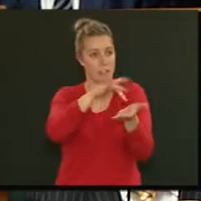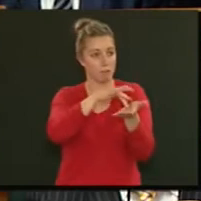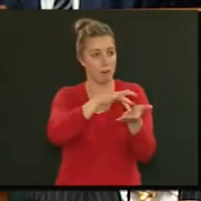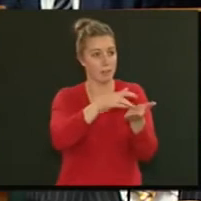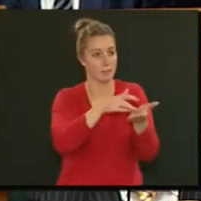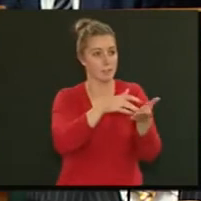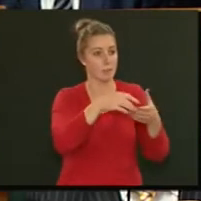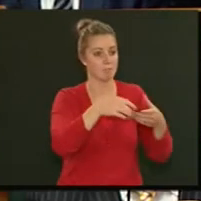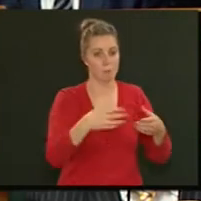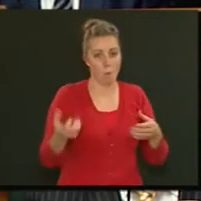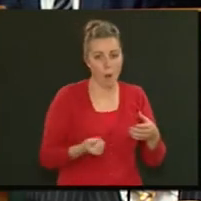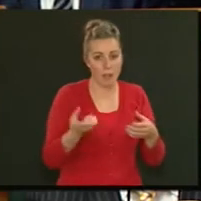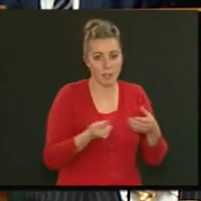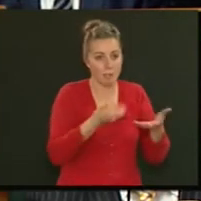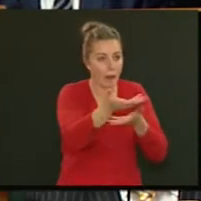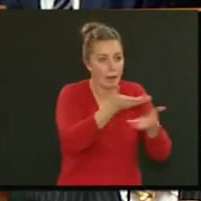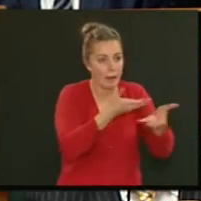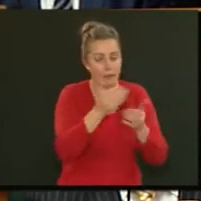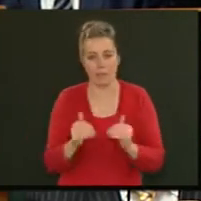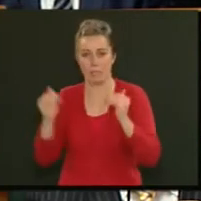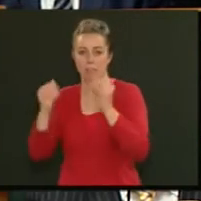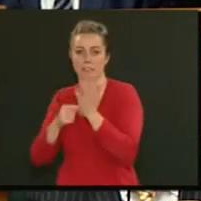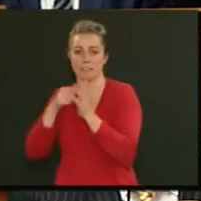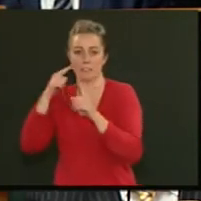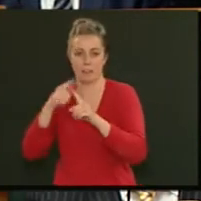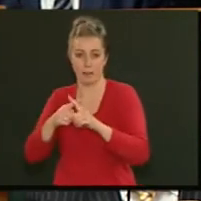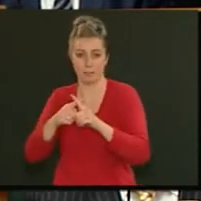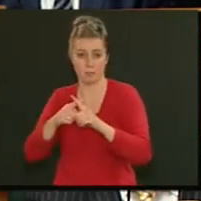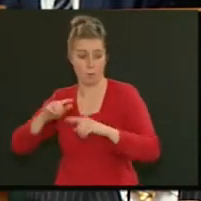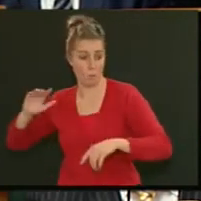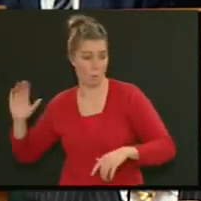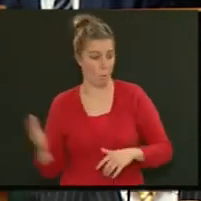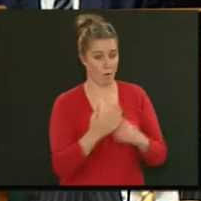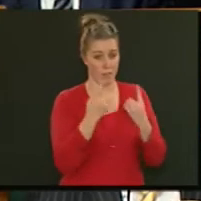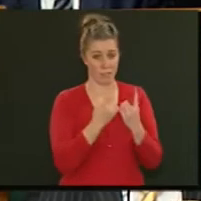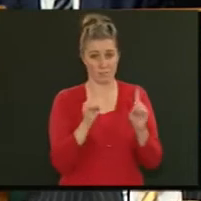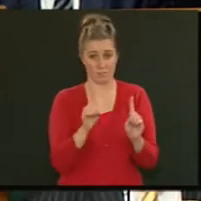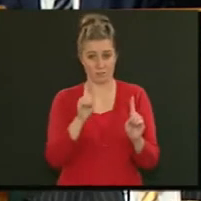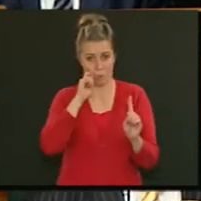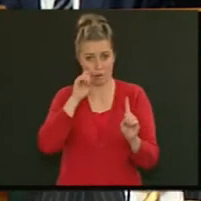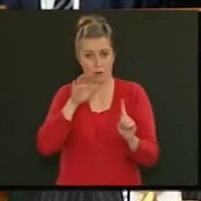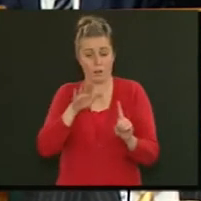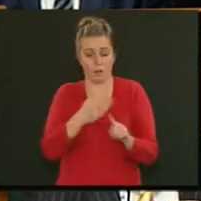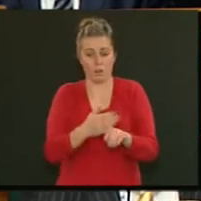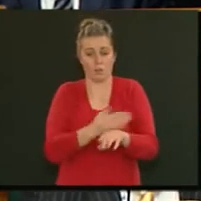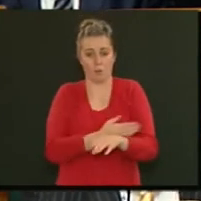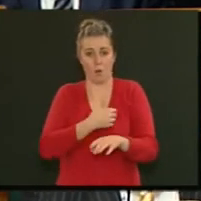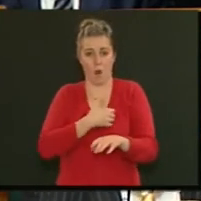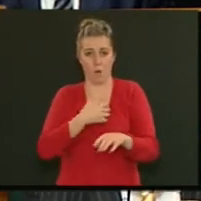bargaining and increased taxes. All of these things, Mr. Speaker, would slow our industries